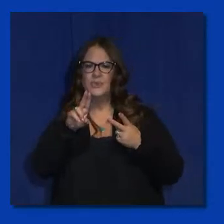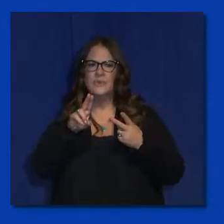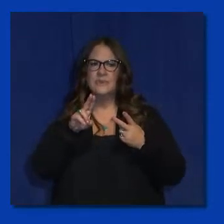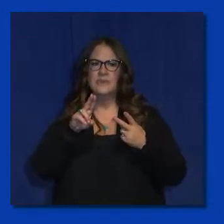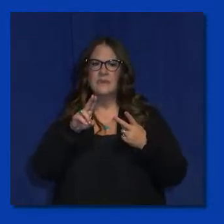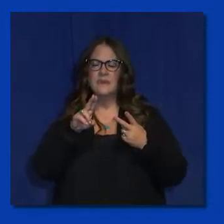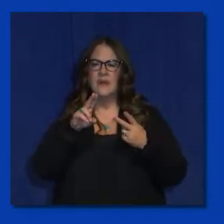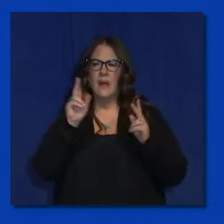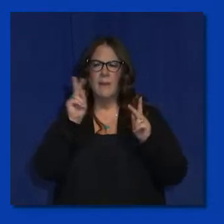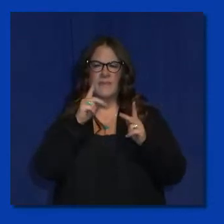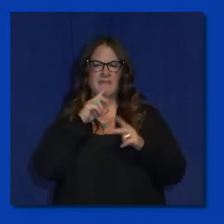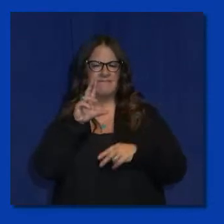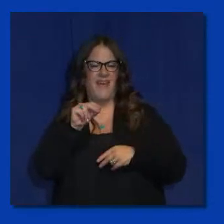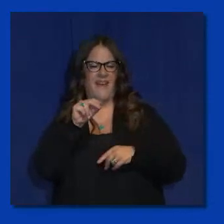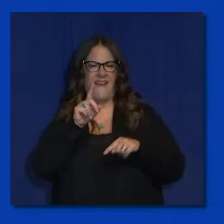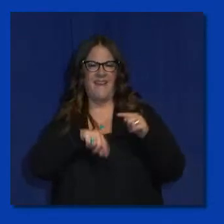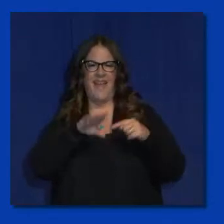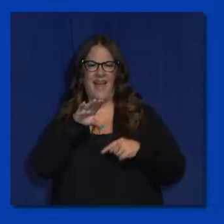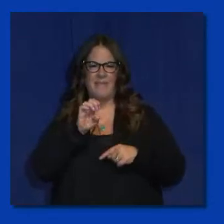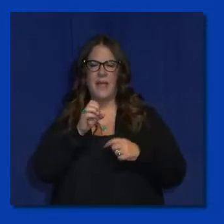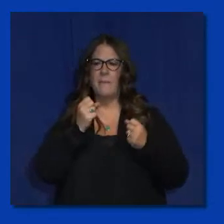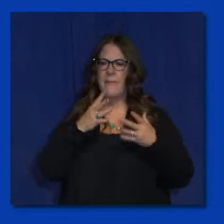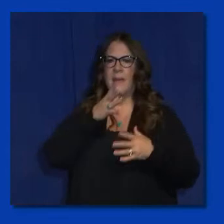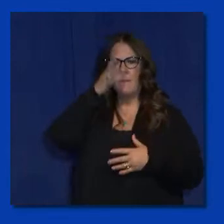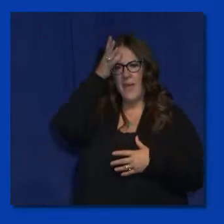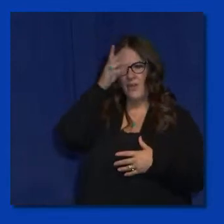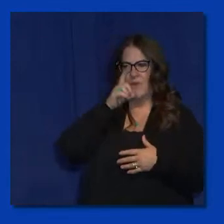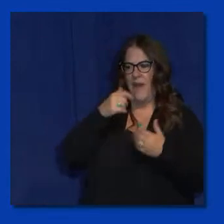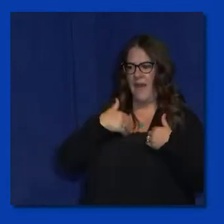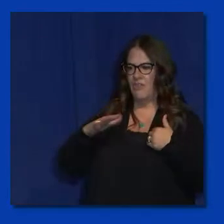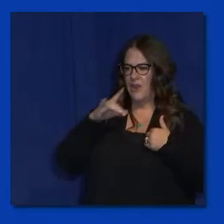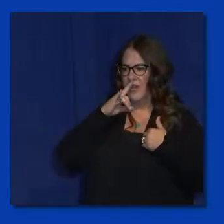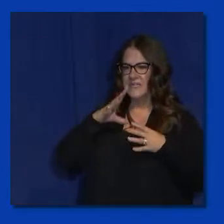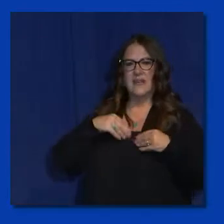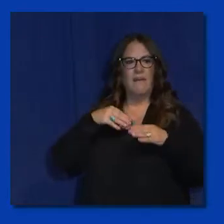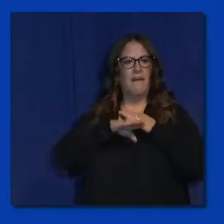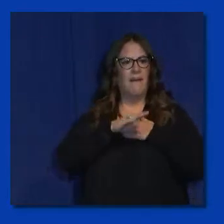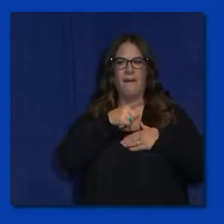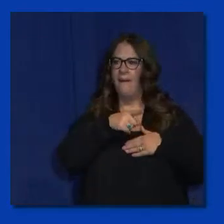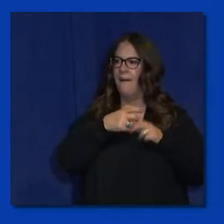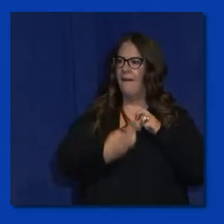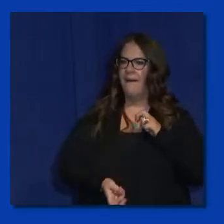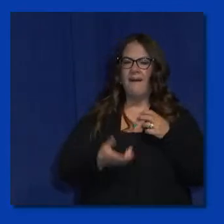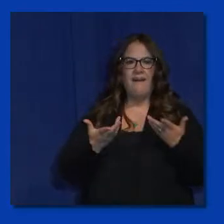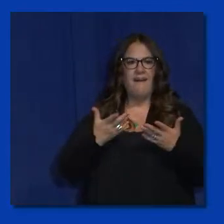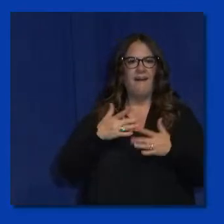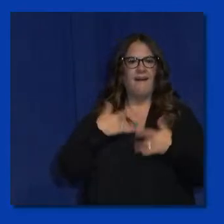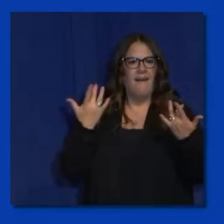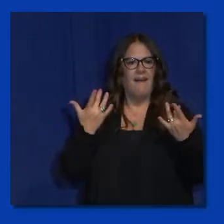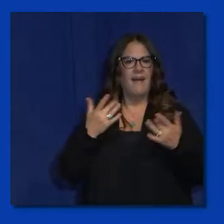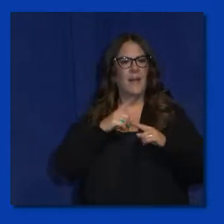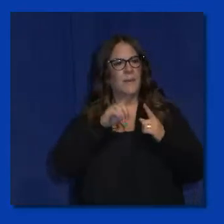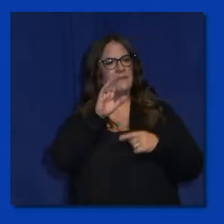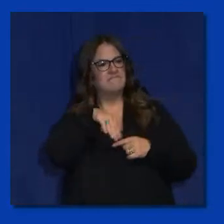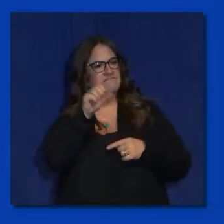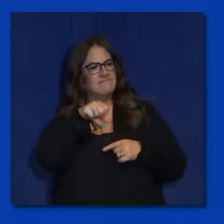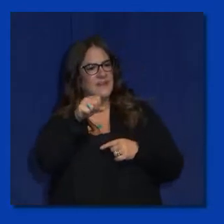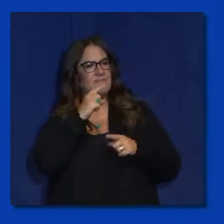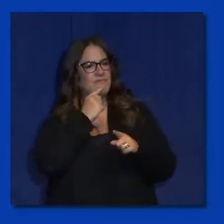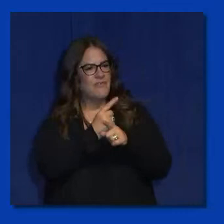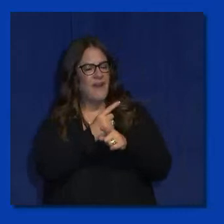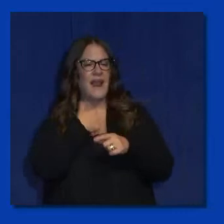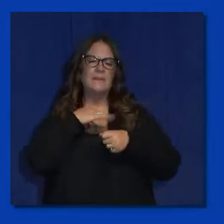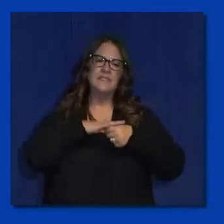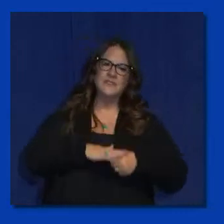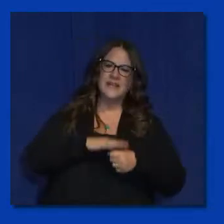kids in. The ones that don't, the ones that didn't get their kids in, which I get. It's hard. We're a few years off from that, and I'm already